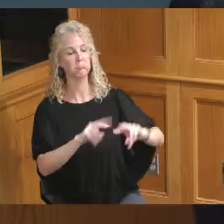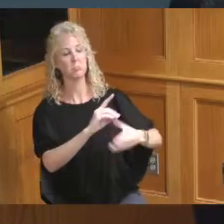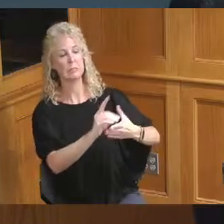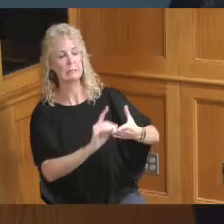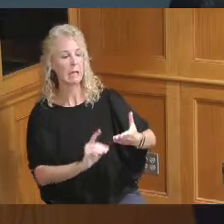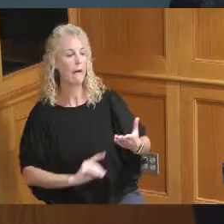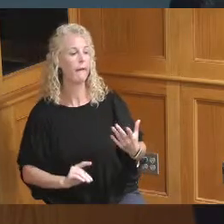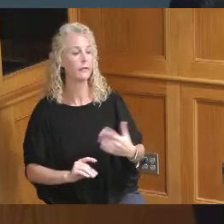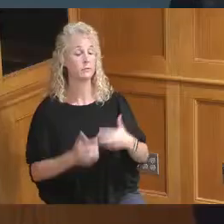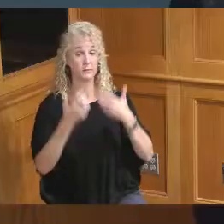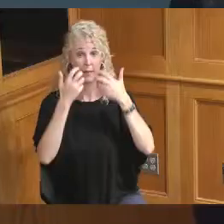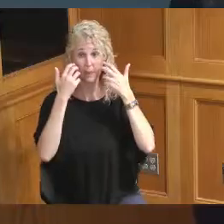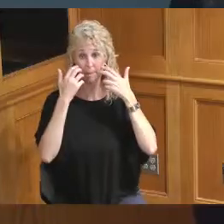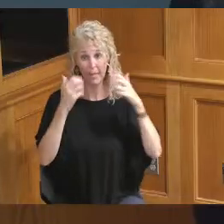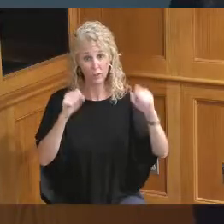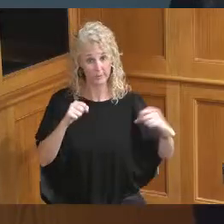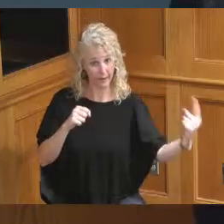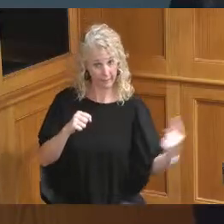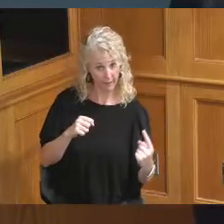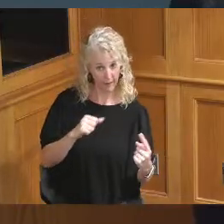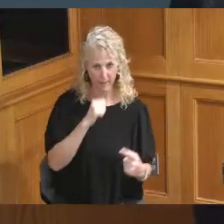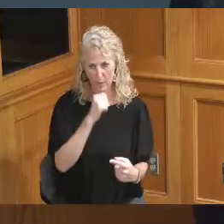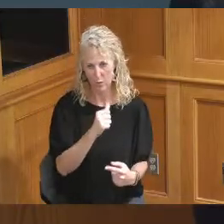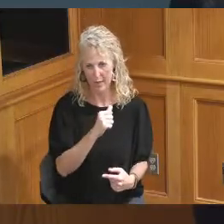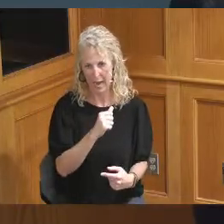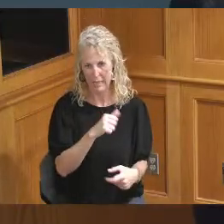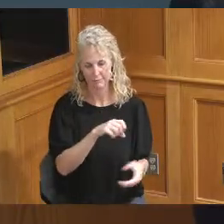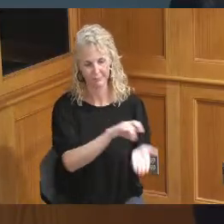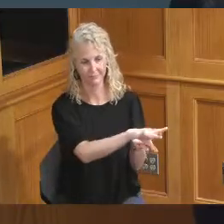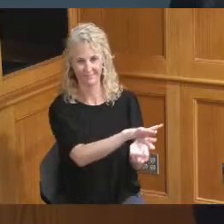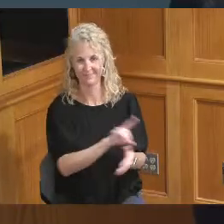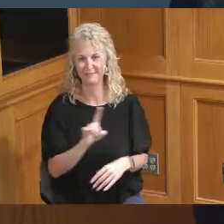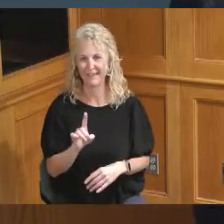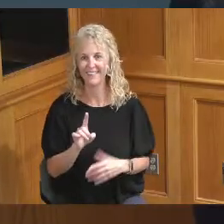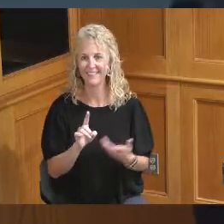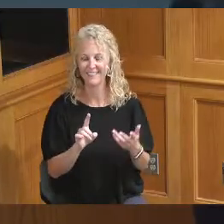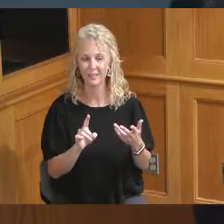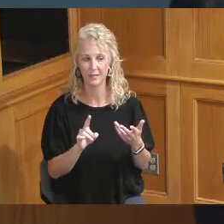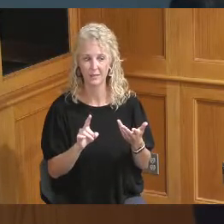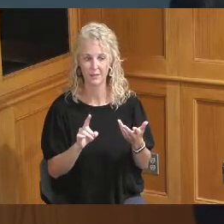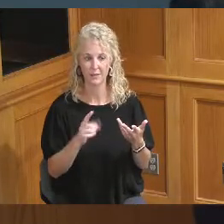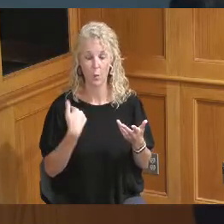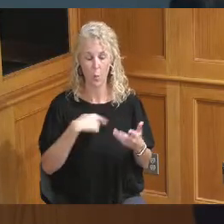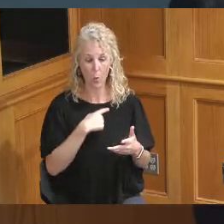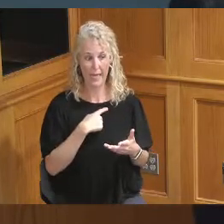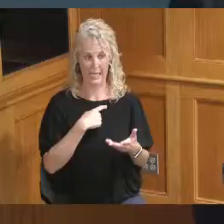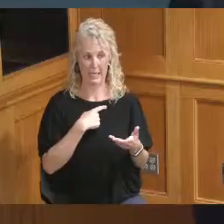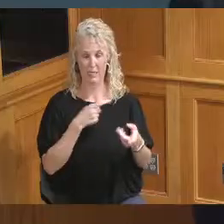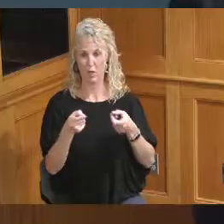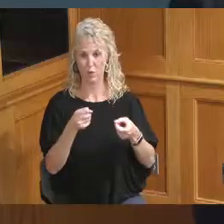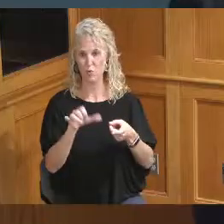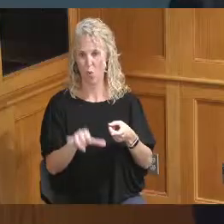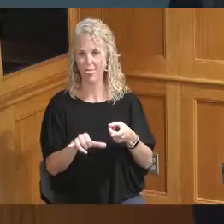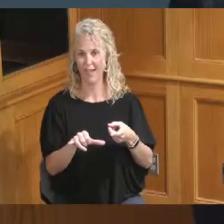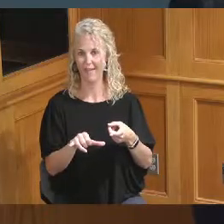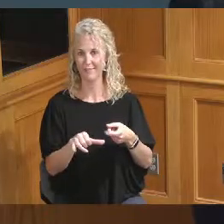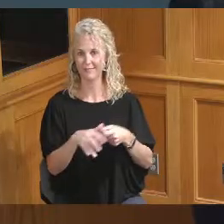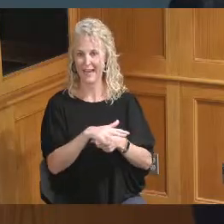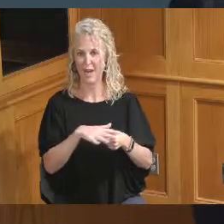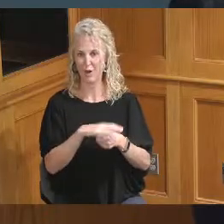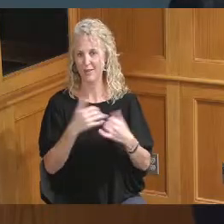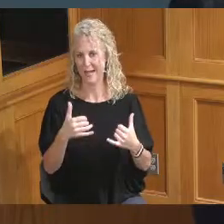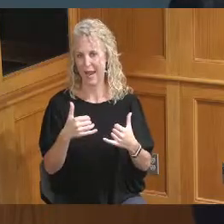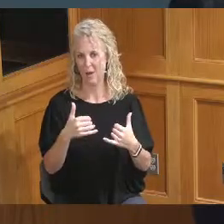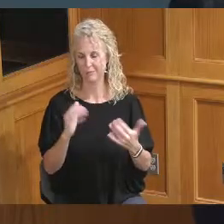the Bengals have a seat at that table, so that it's not like they've been left out, but rather we will be having a better line